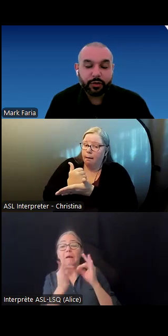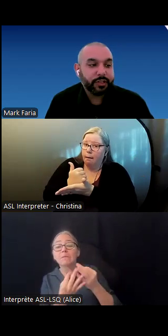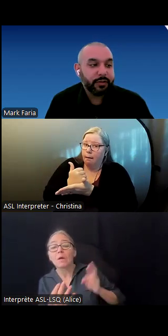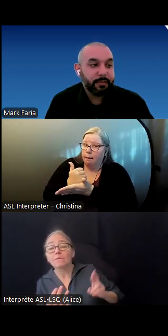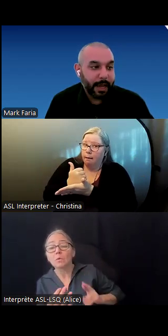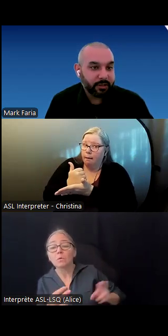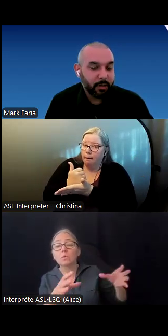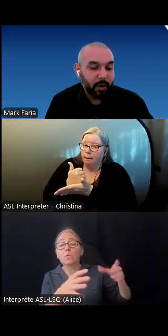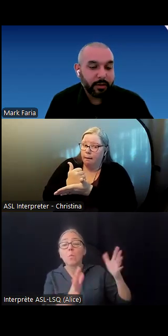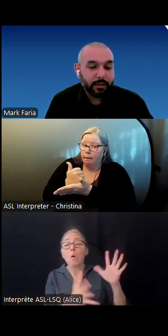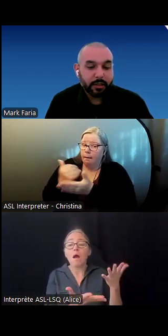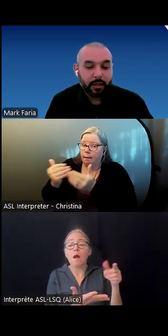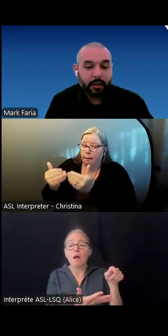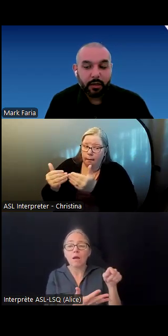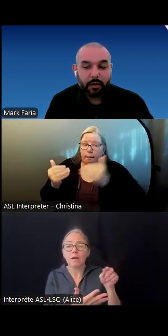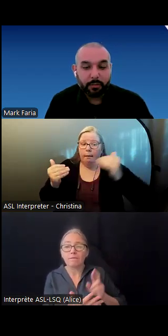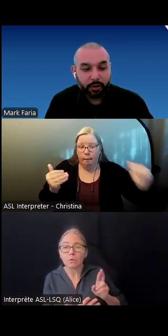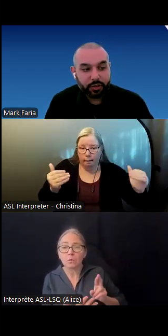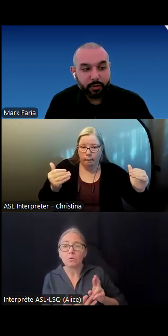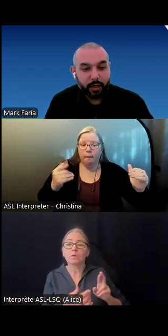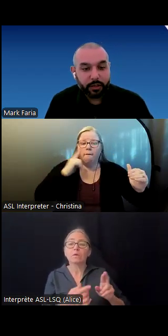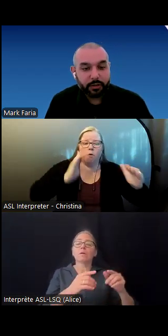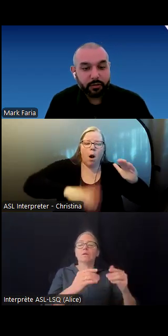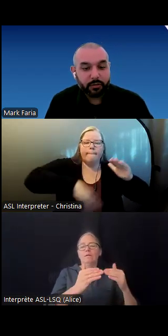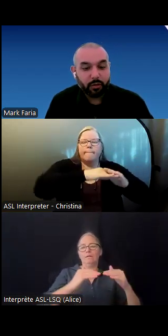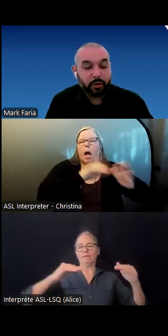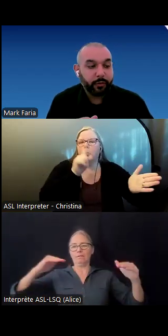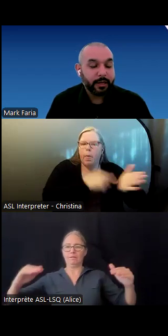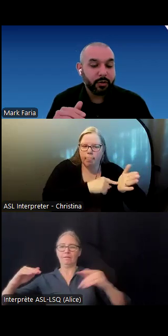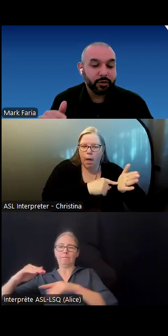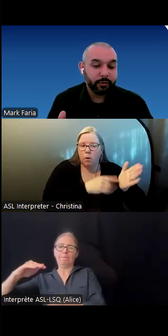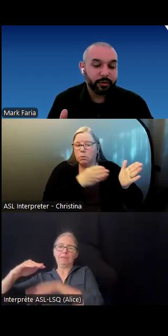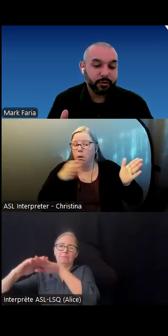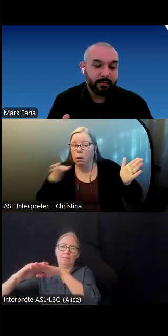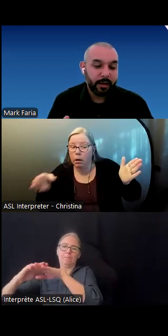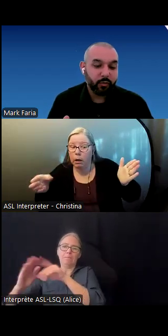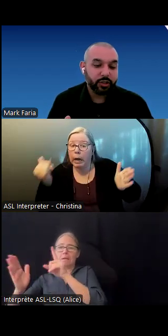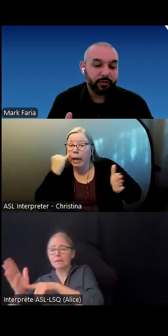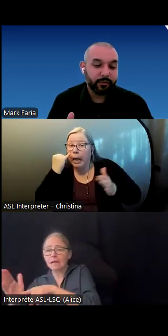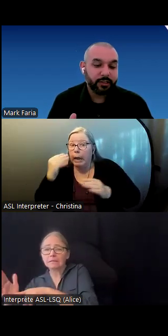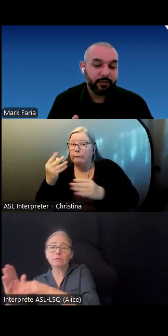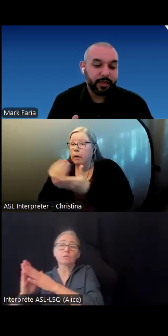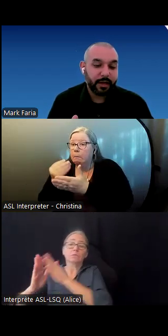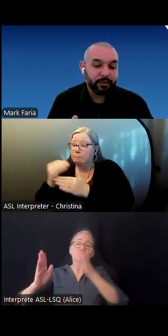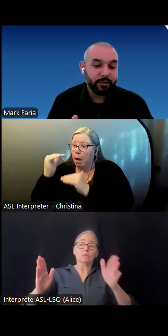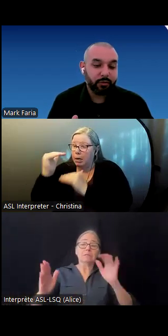in order to receive the maximum bond, a partial bond, or if your income goes over a certain amount, which is